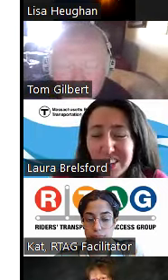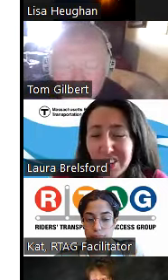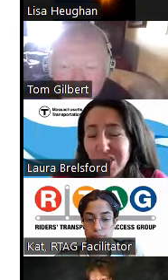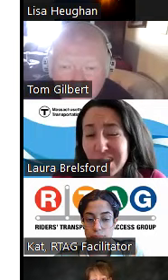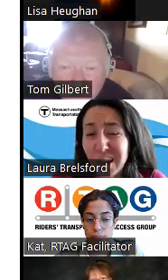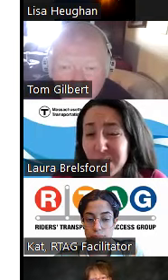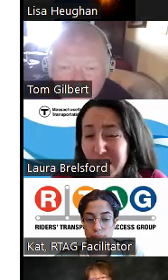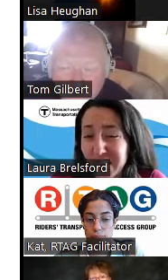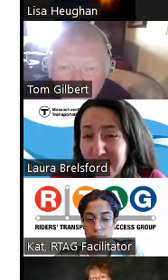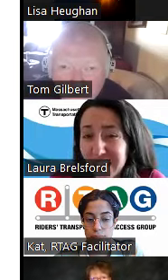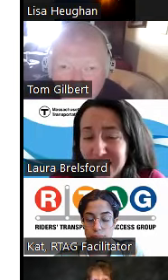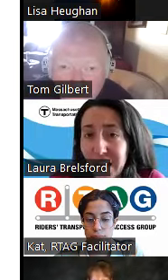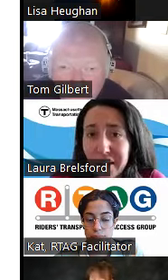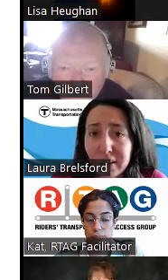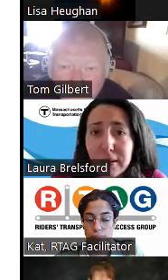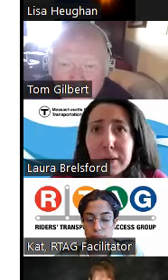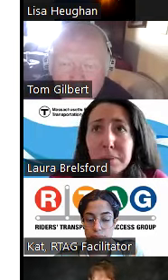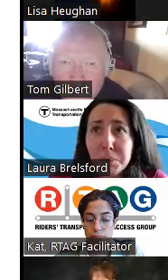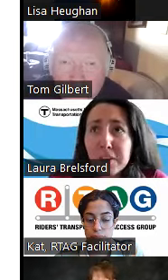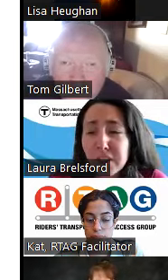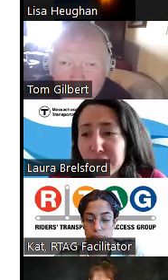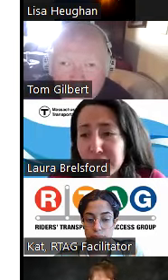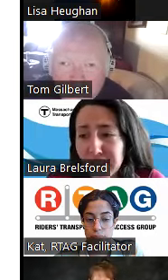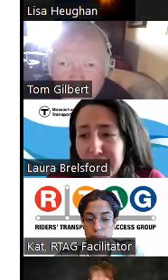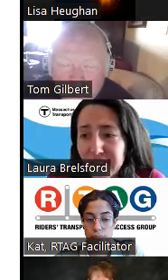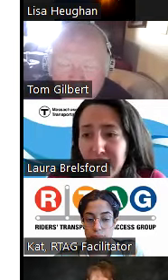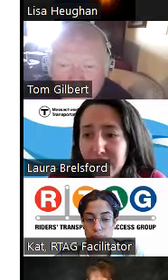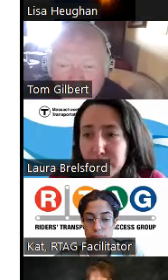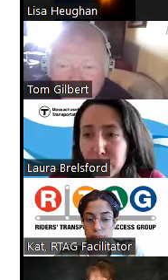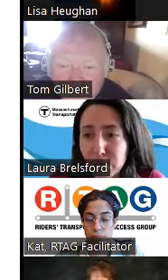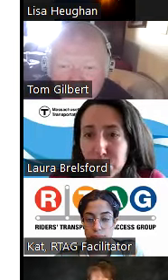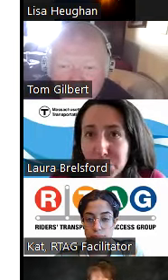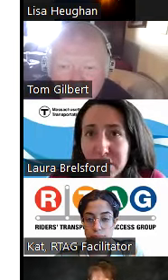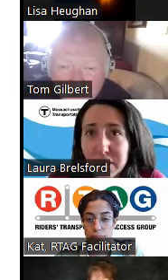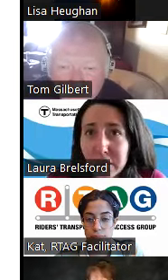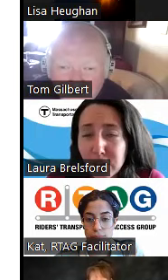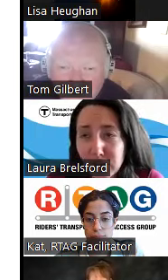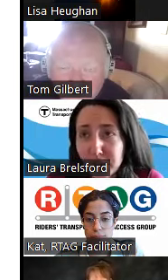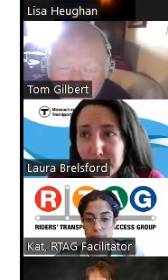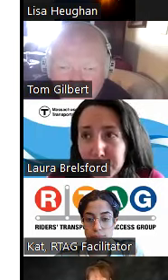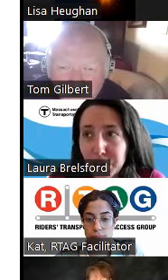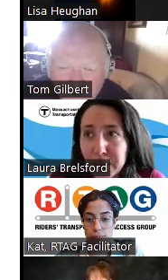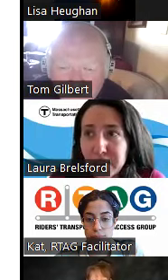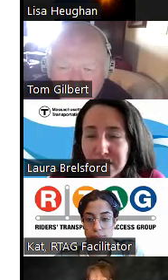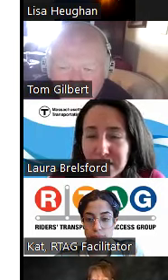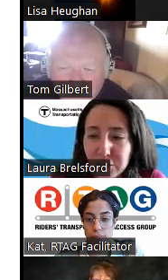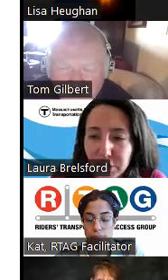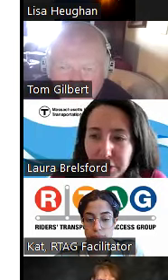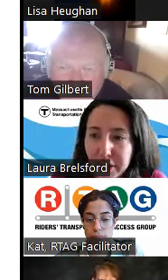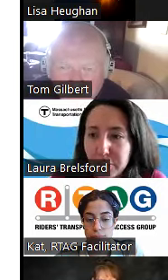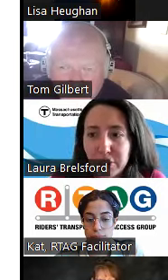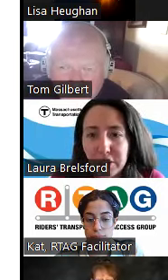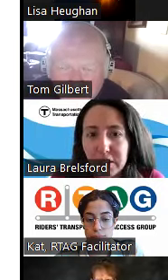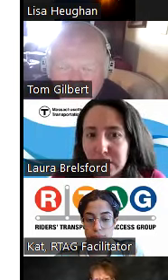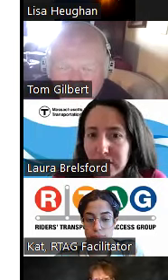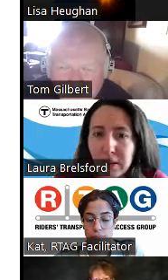just not there yet. It's not sophisticated enough to discern between the scent of